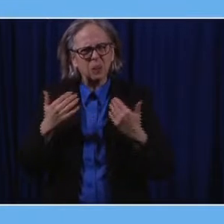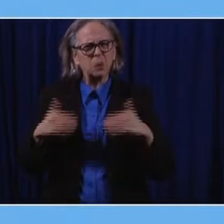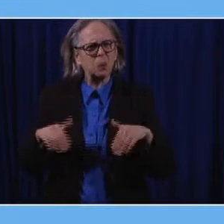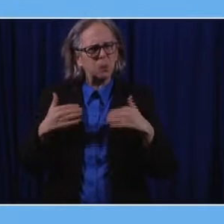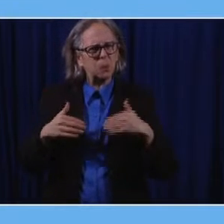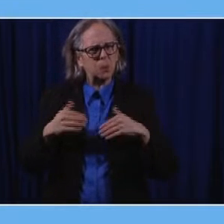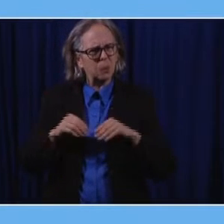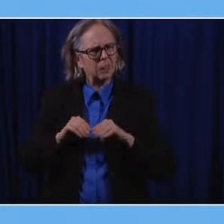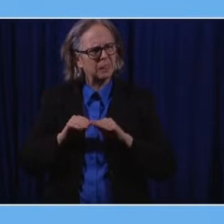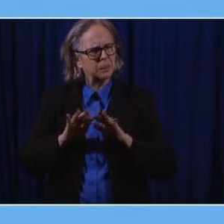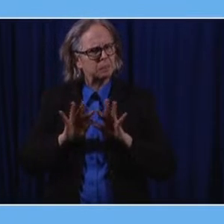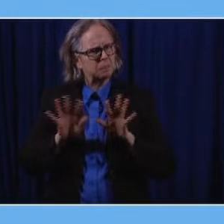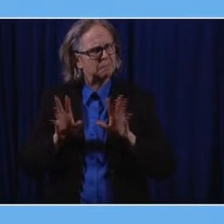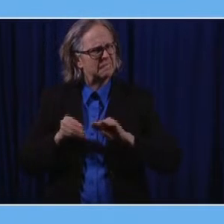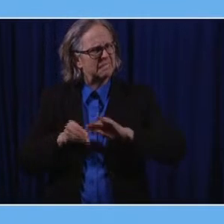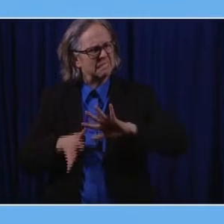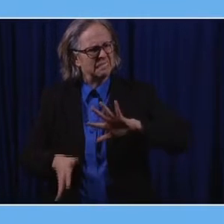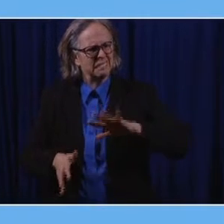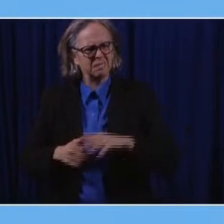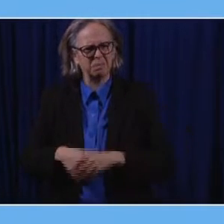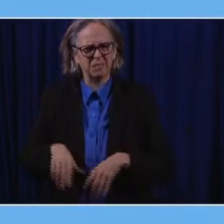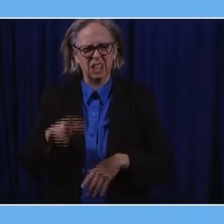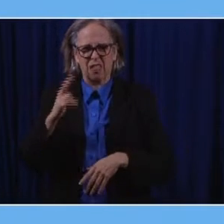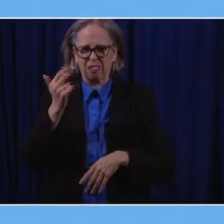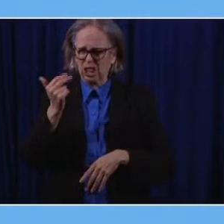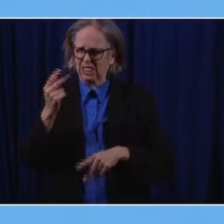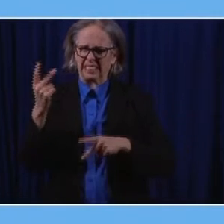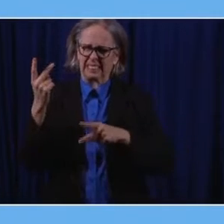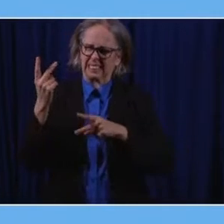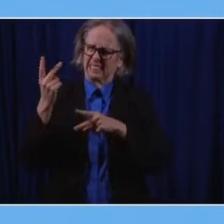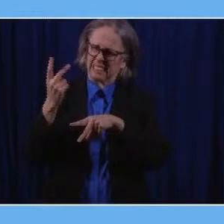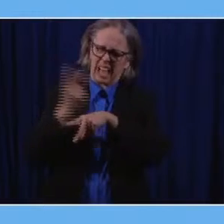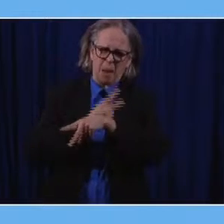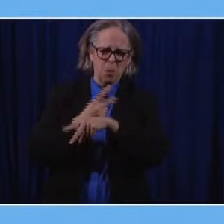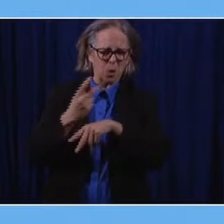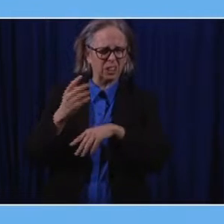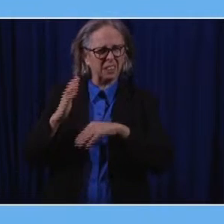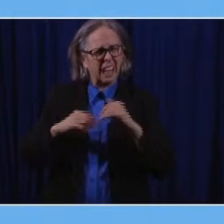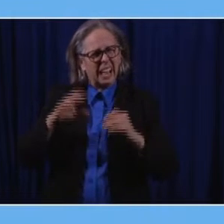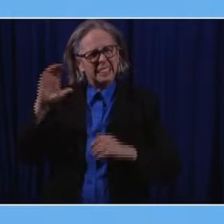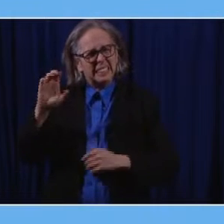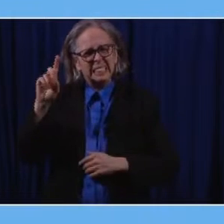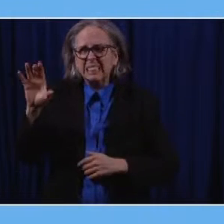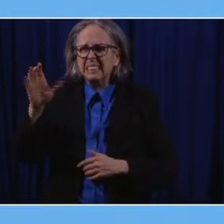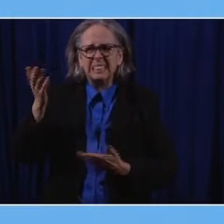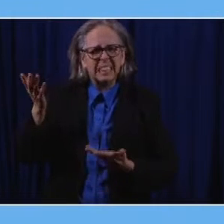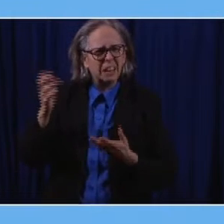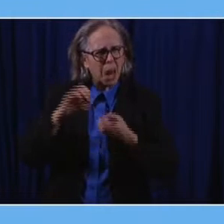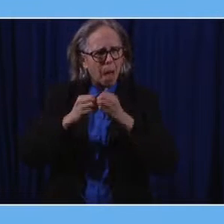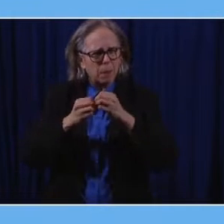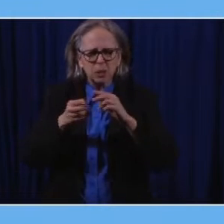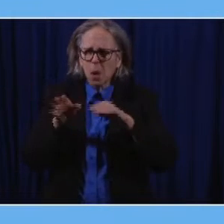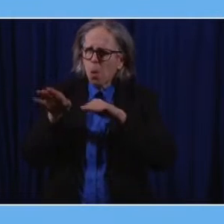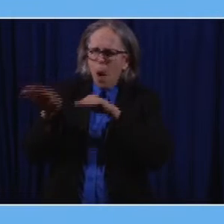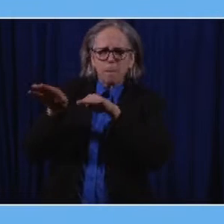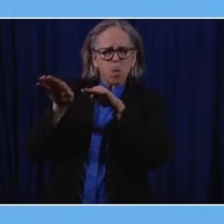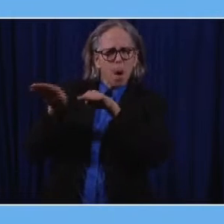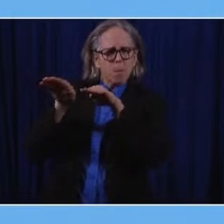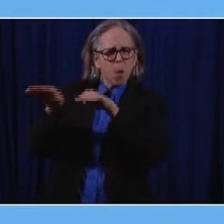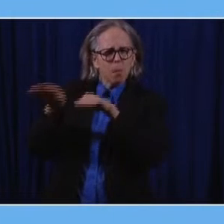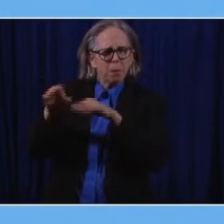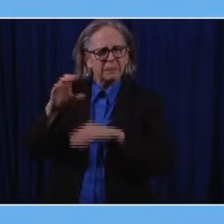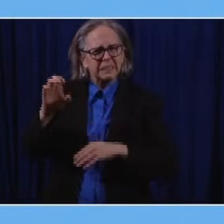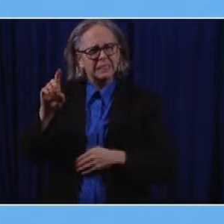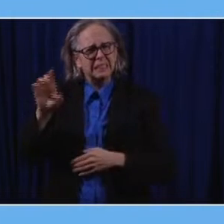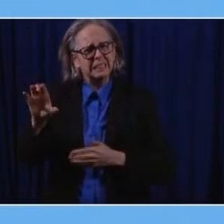20, you go from 13 times the rate of high incidence in that county down